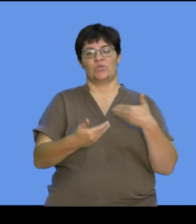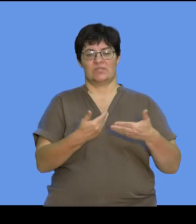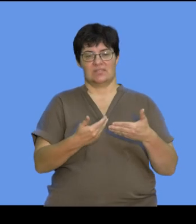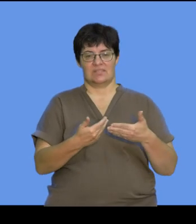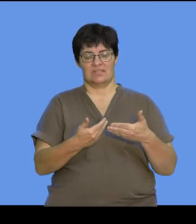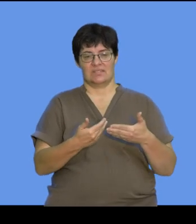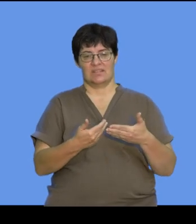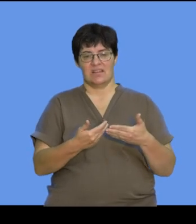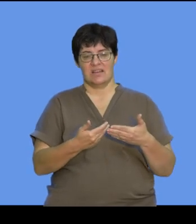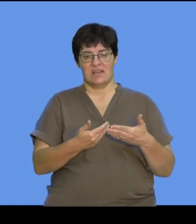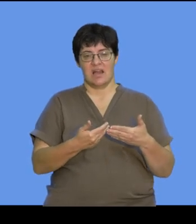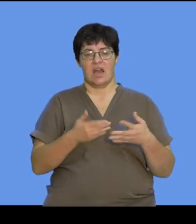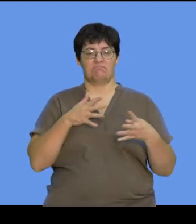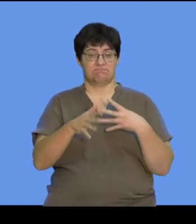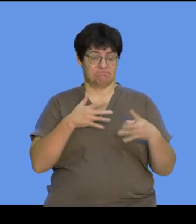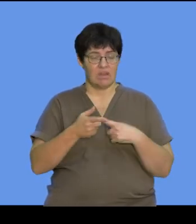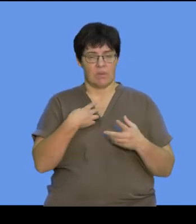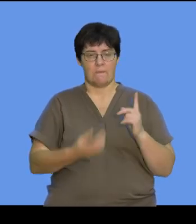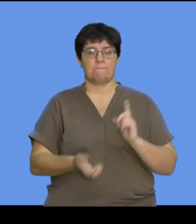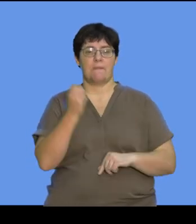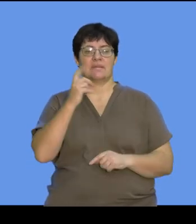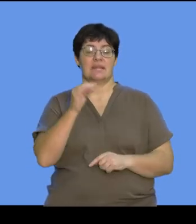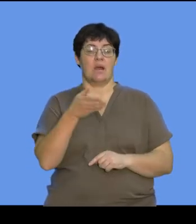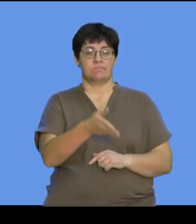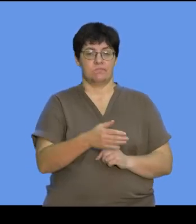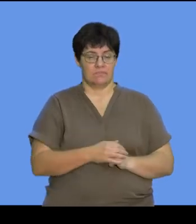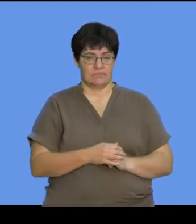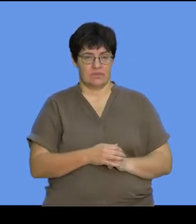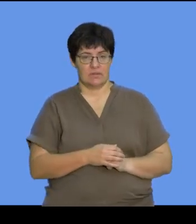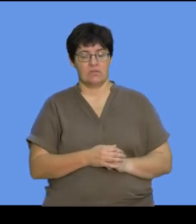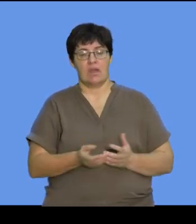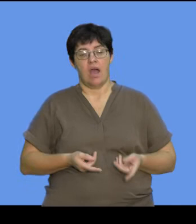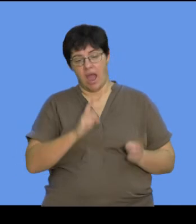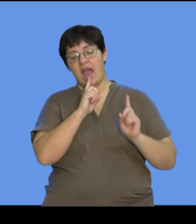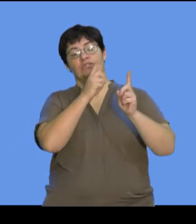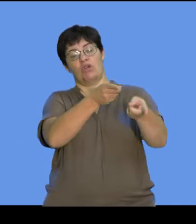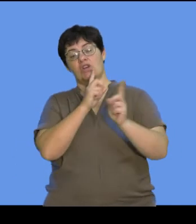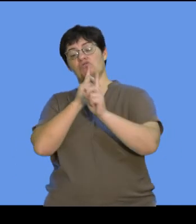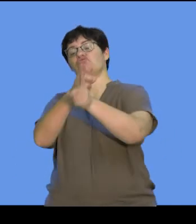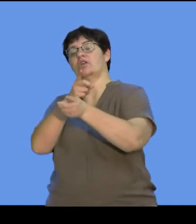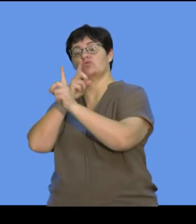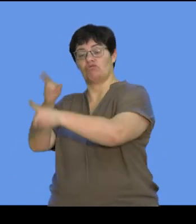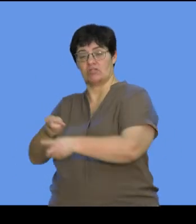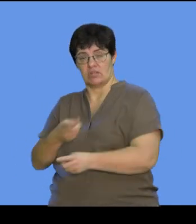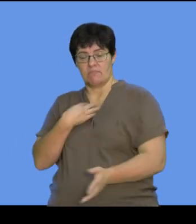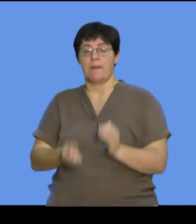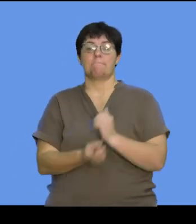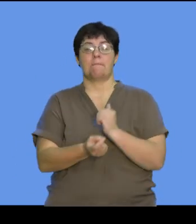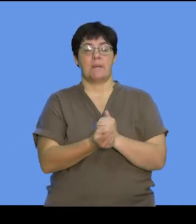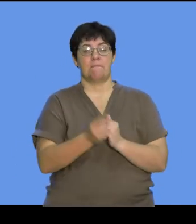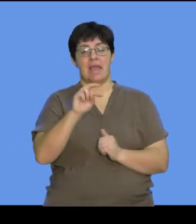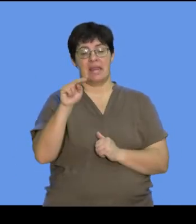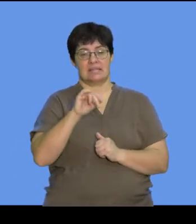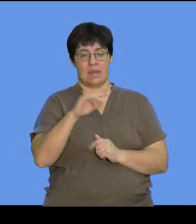the process of cellular respiration. And so DNA is found in there, and it's linked to providing the instructions to be able to produce